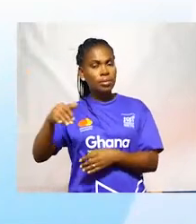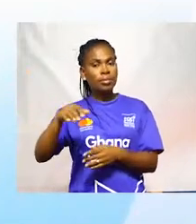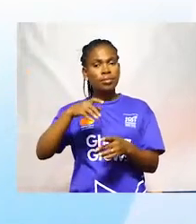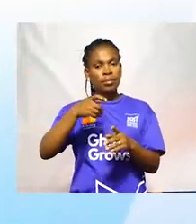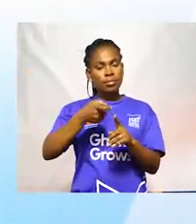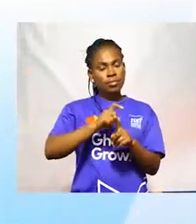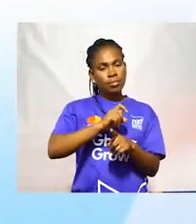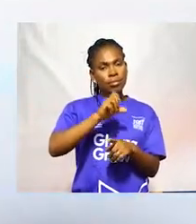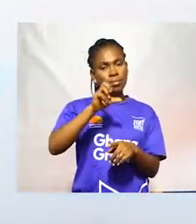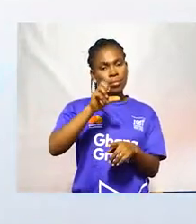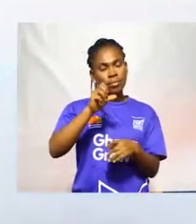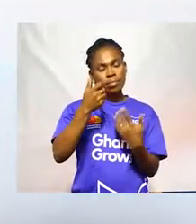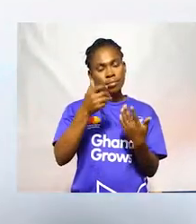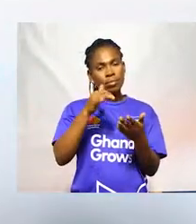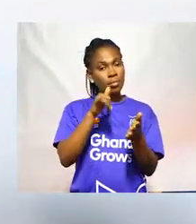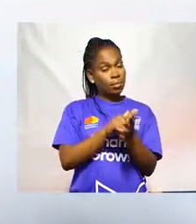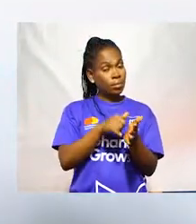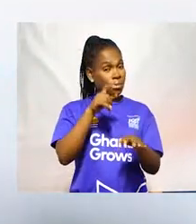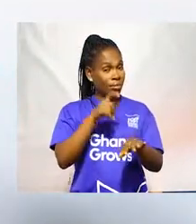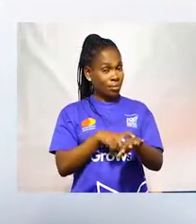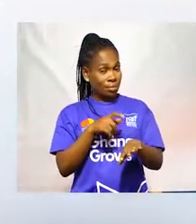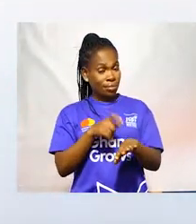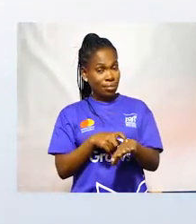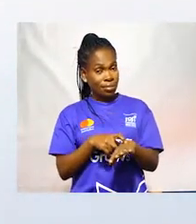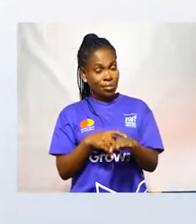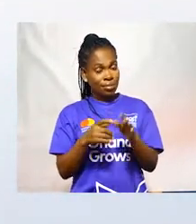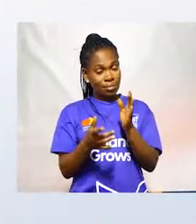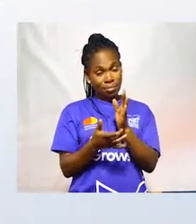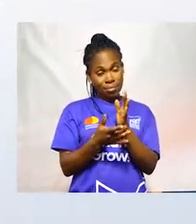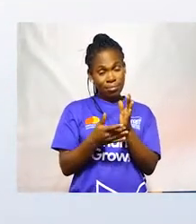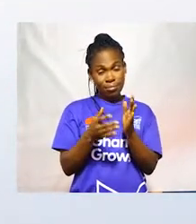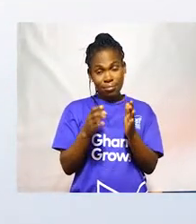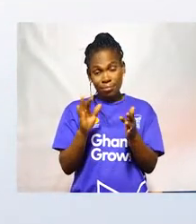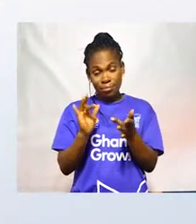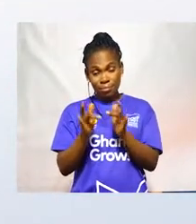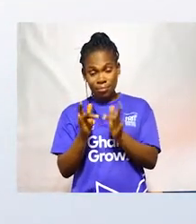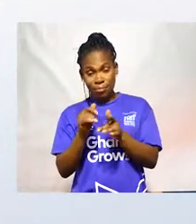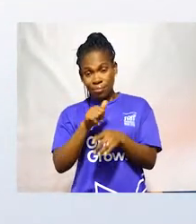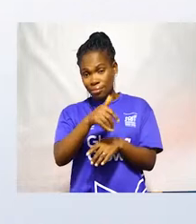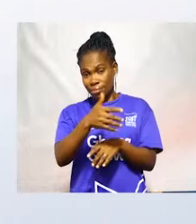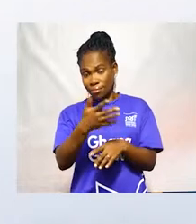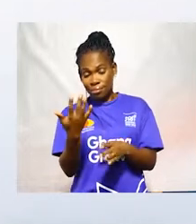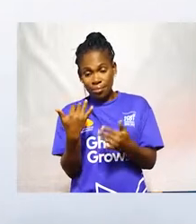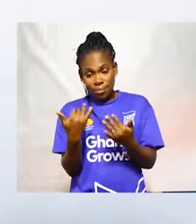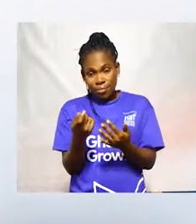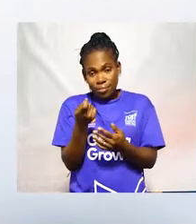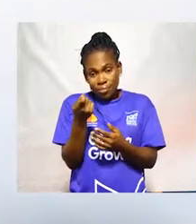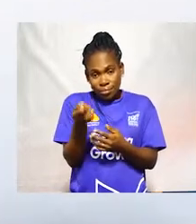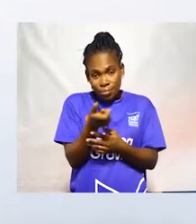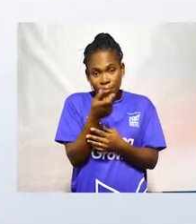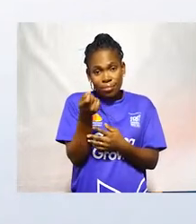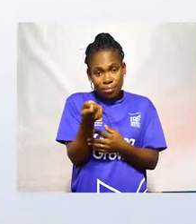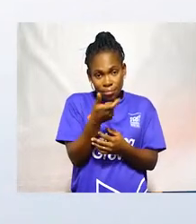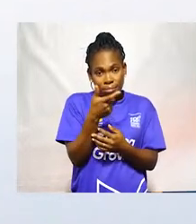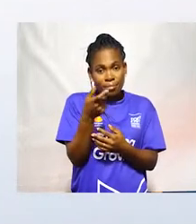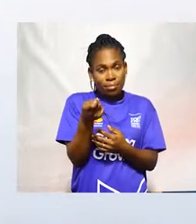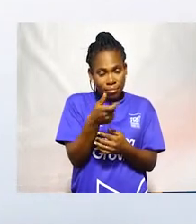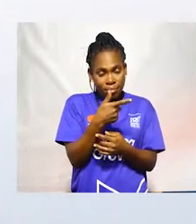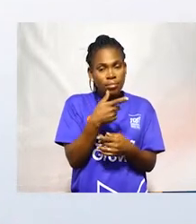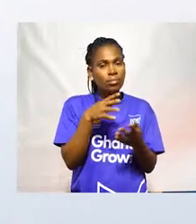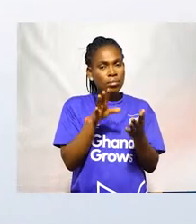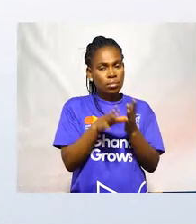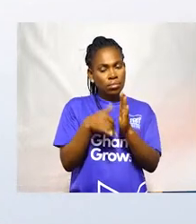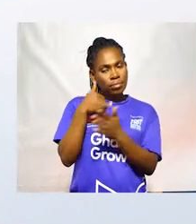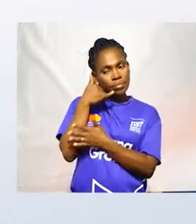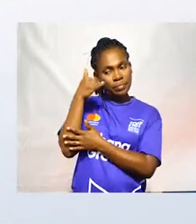social media was just picking up in the country. So I got a call from Keenan. He